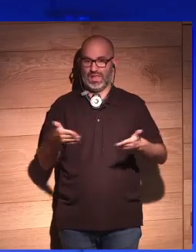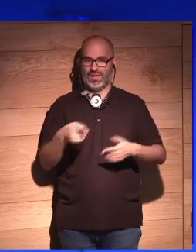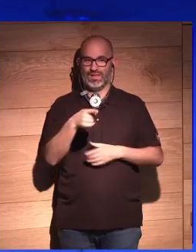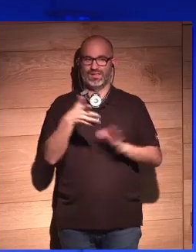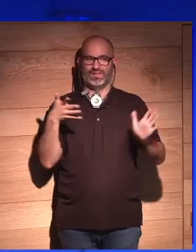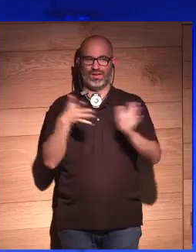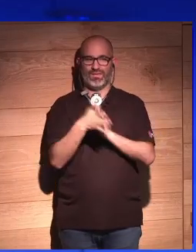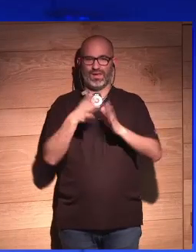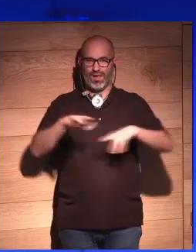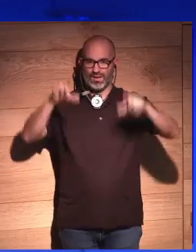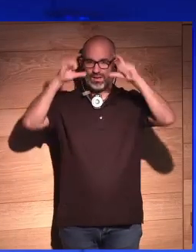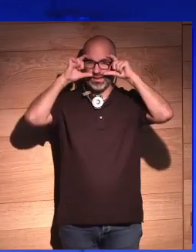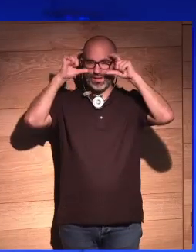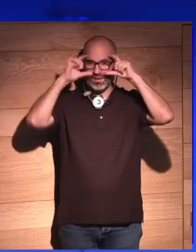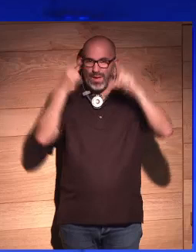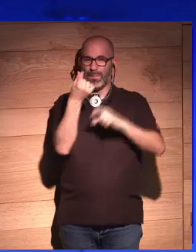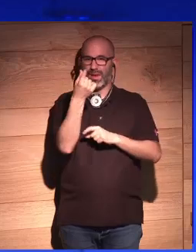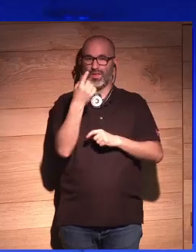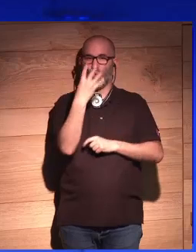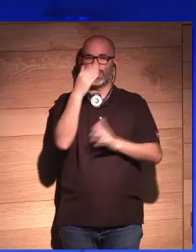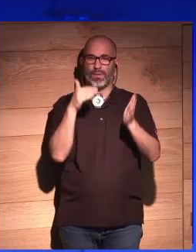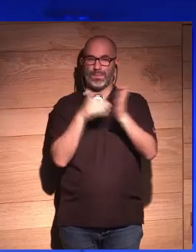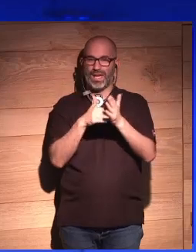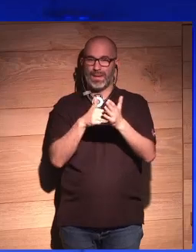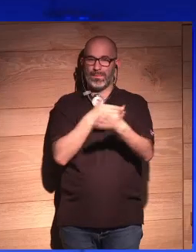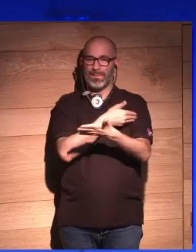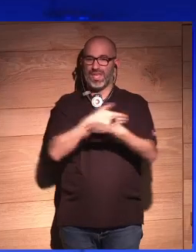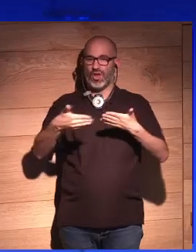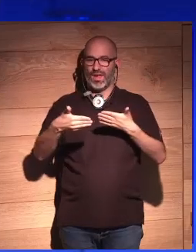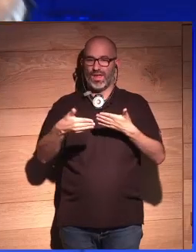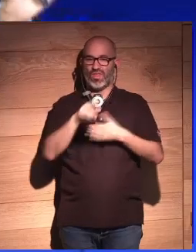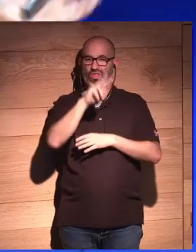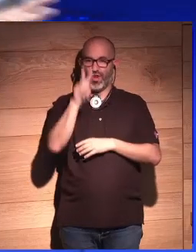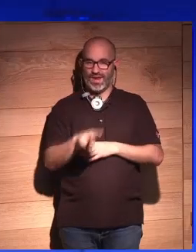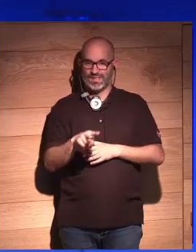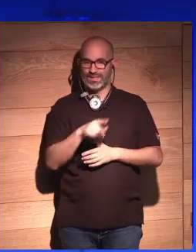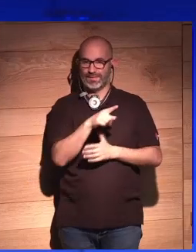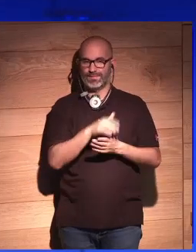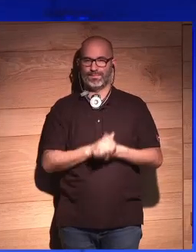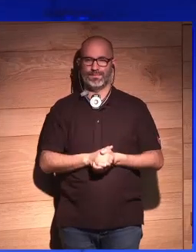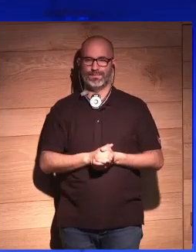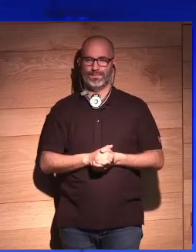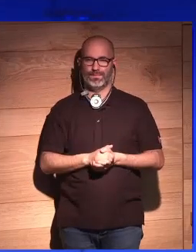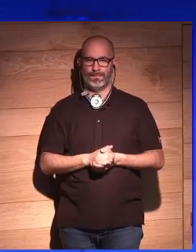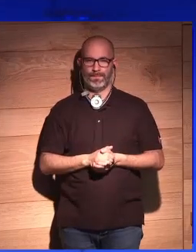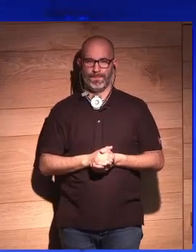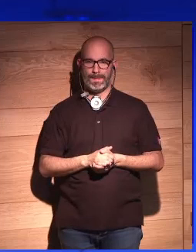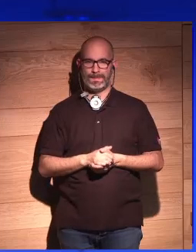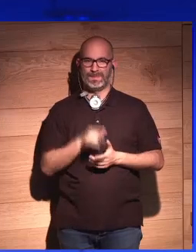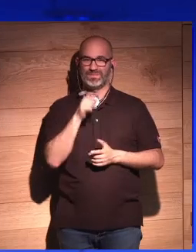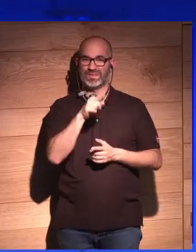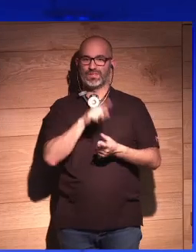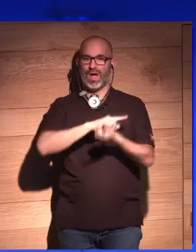to unveil. We were the first festival to show storytelling works after their